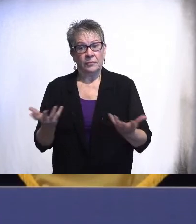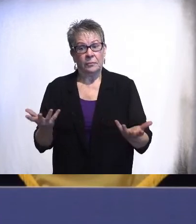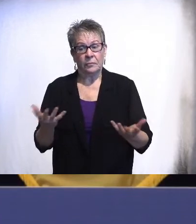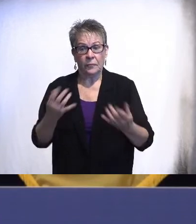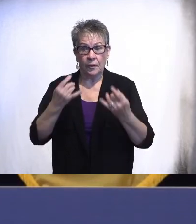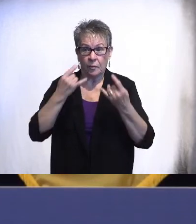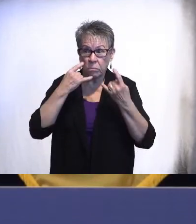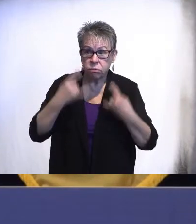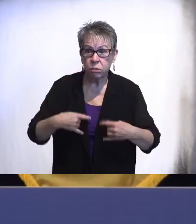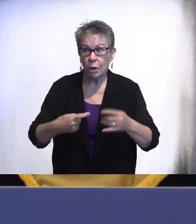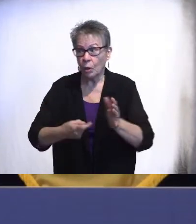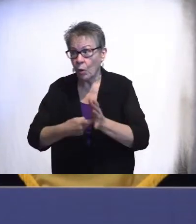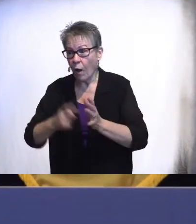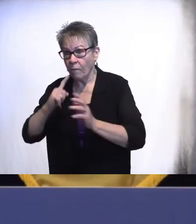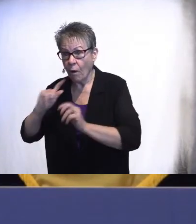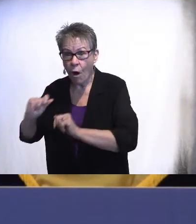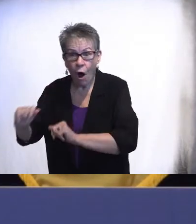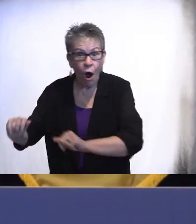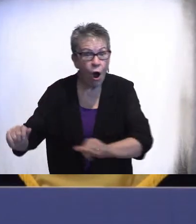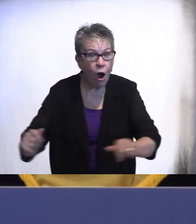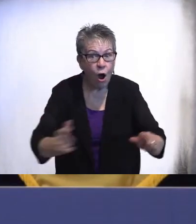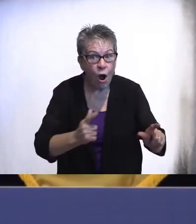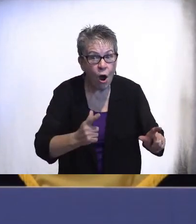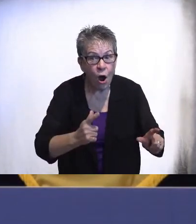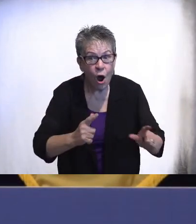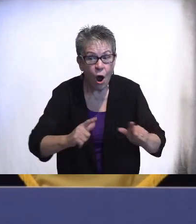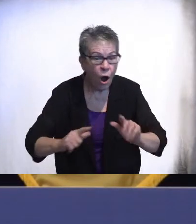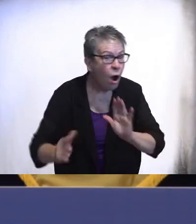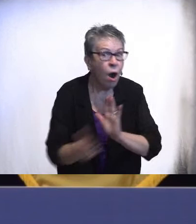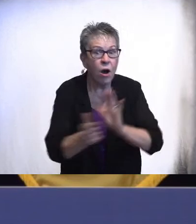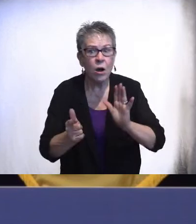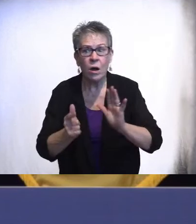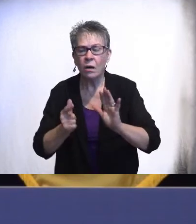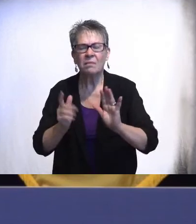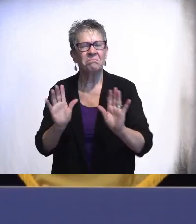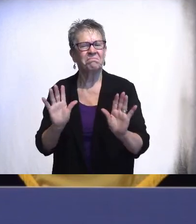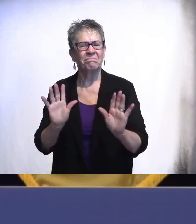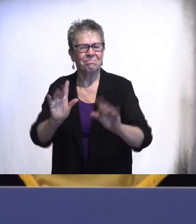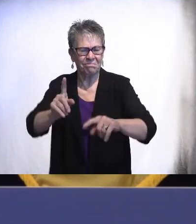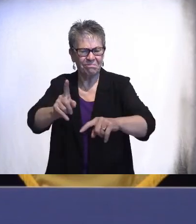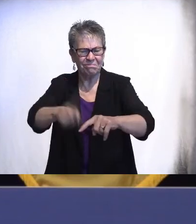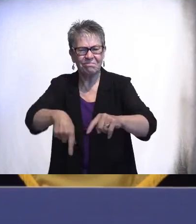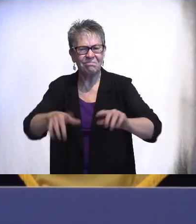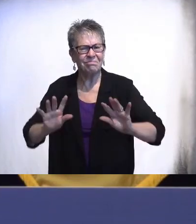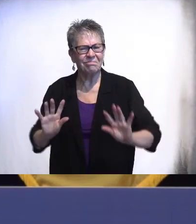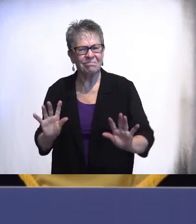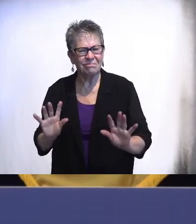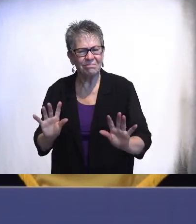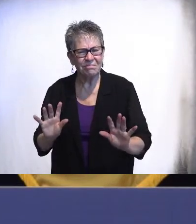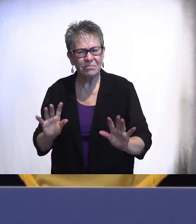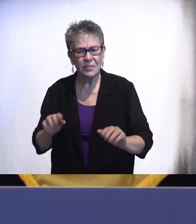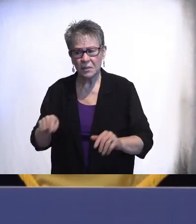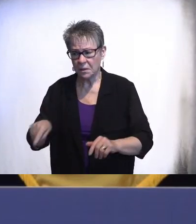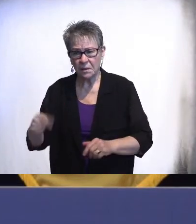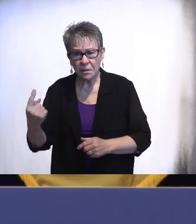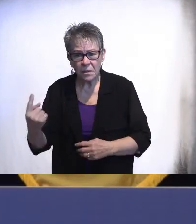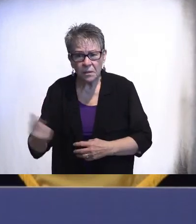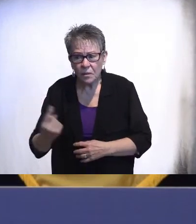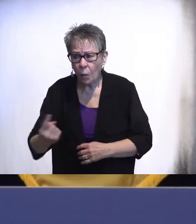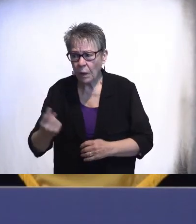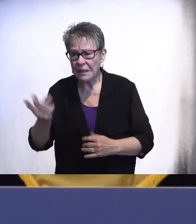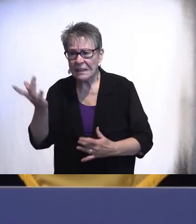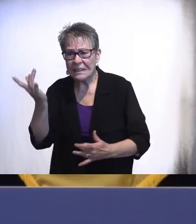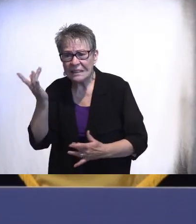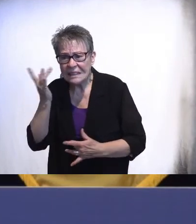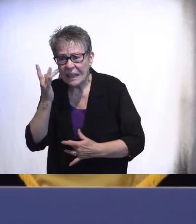say this, I would think you've got a particular health issue, in particular that you're going to want